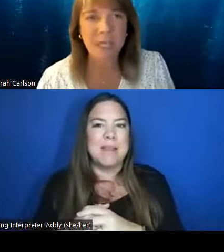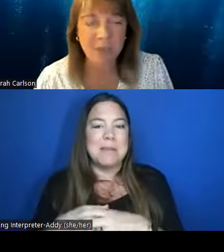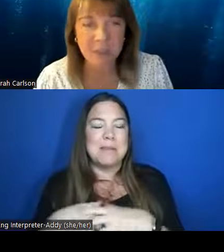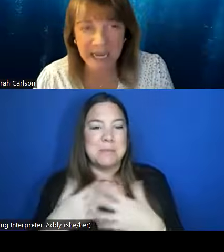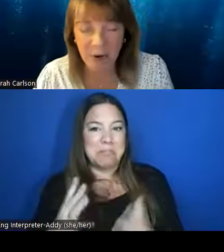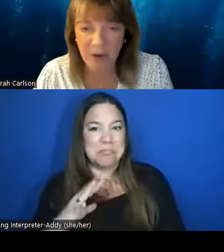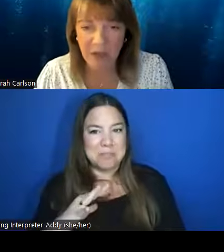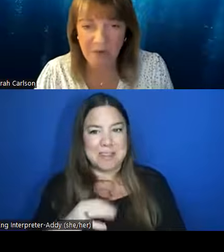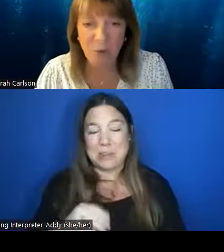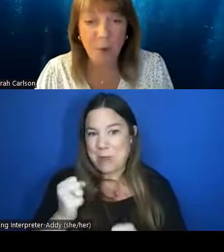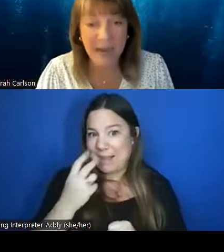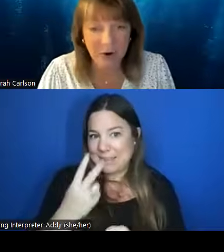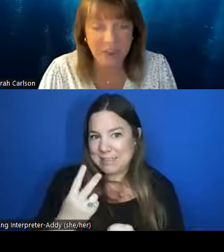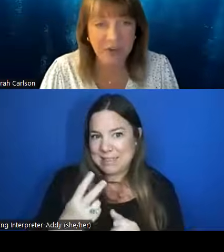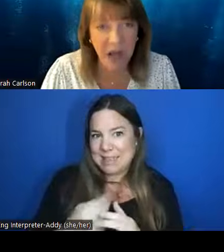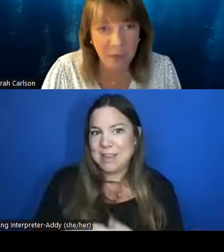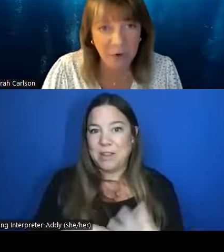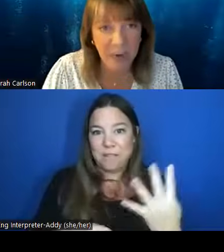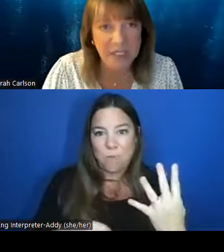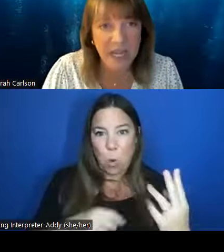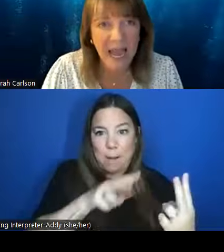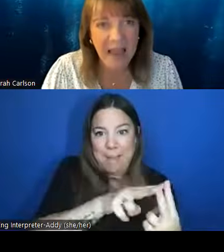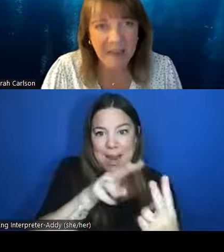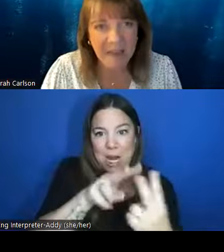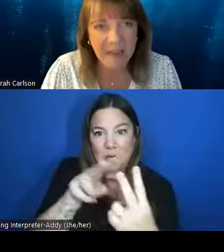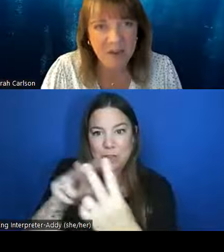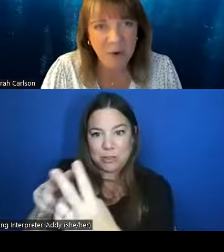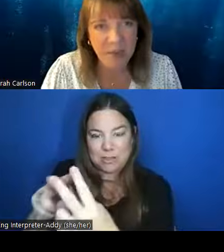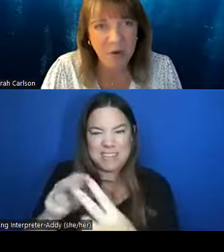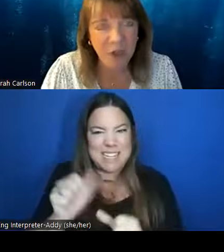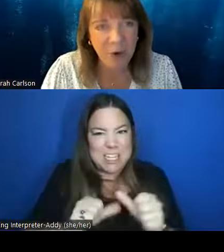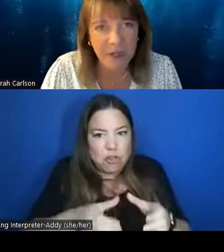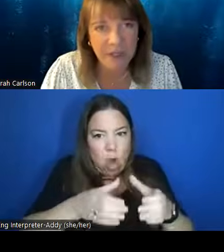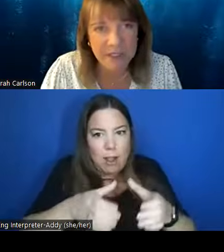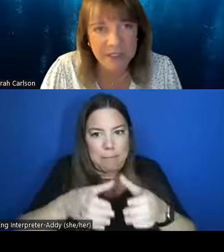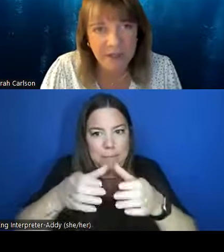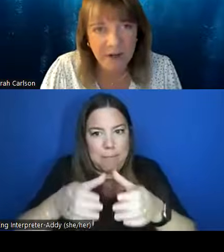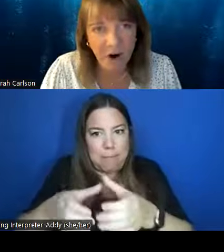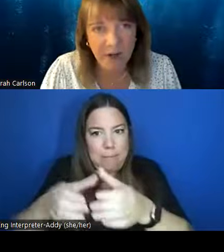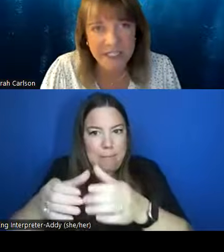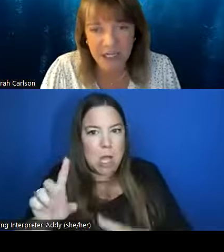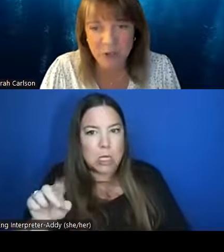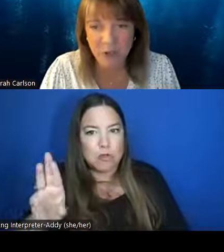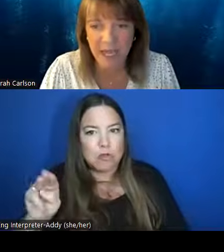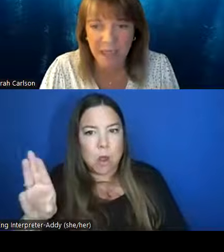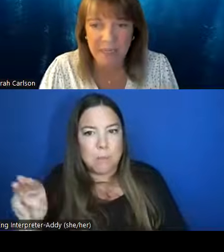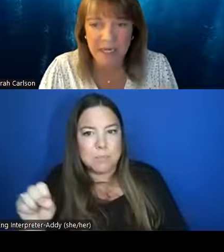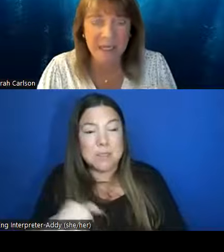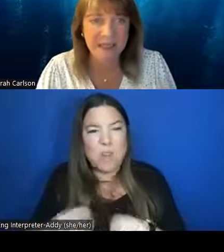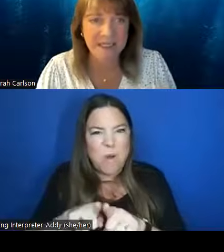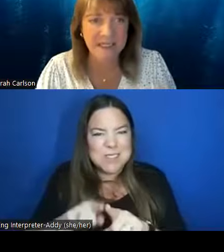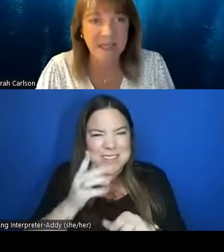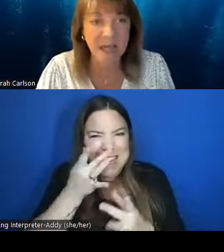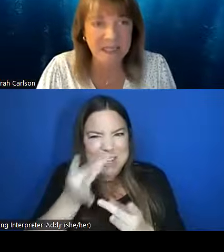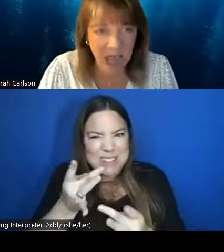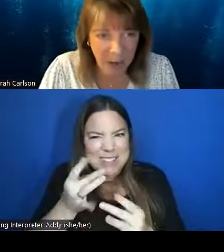should be able to make out the 4 pairs of column drums, and then this rather curious architectural element